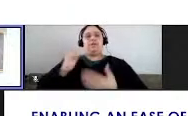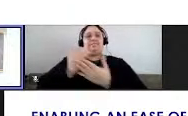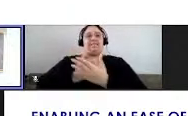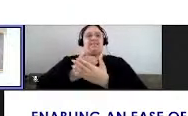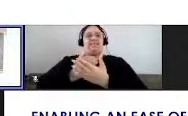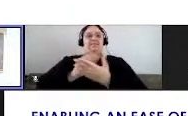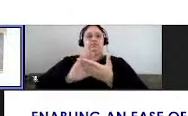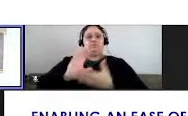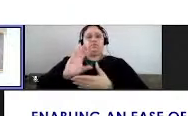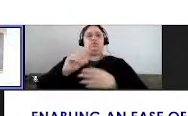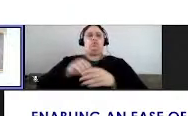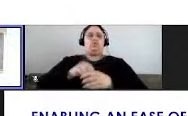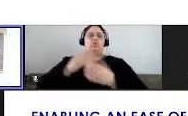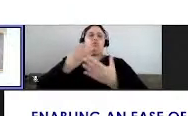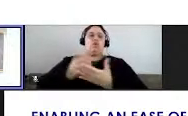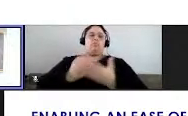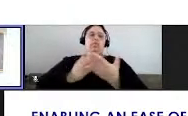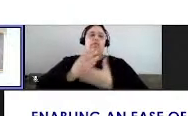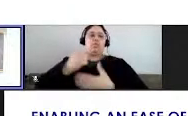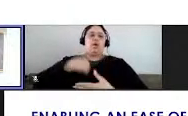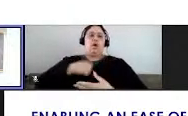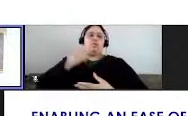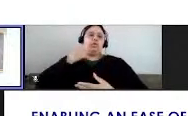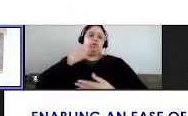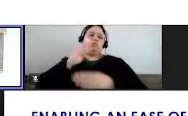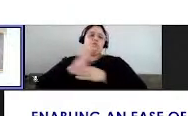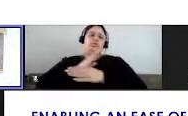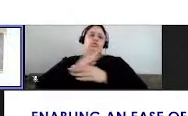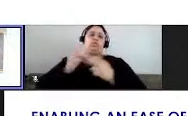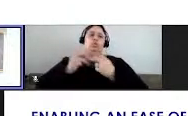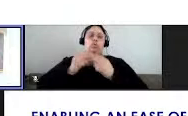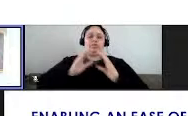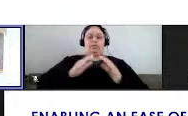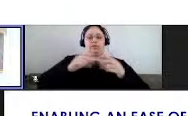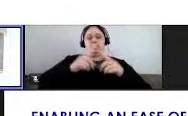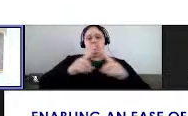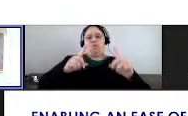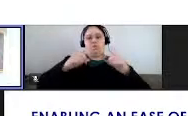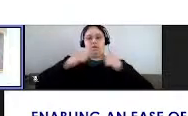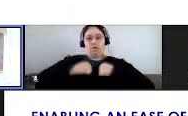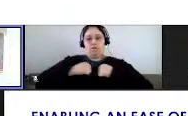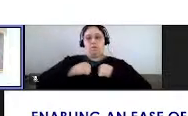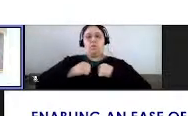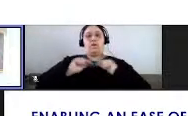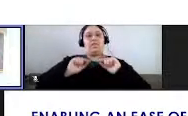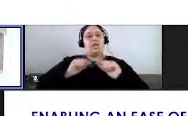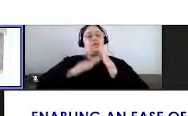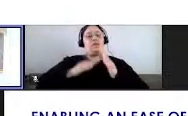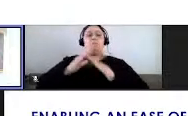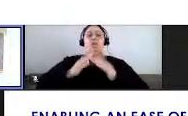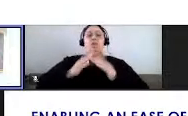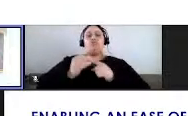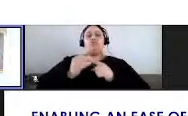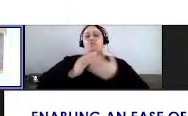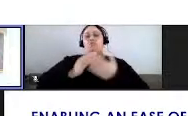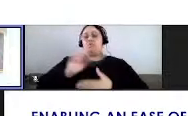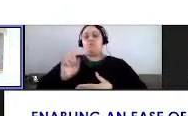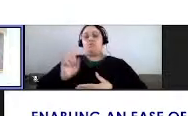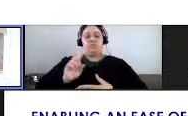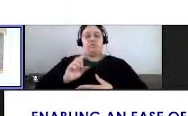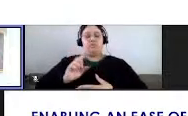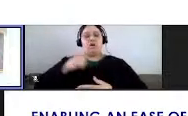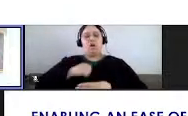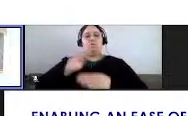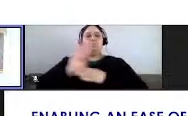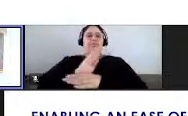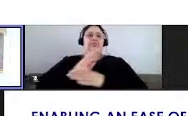to the economy via our ease of doing business unit within our department. And that is mainly achieved through our